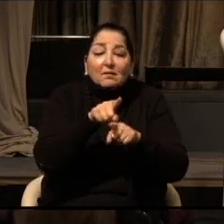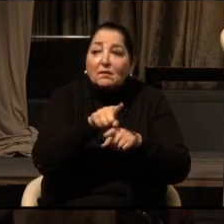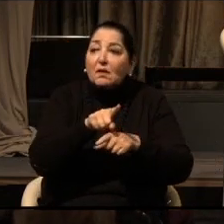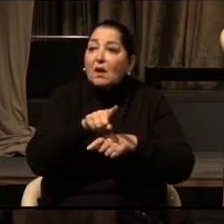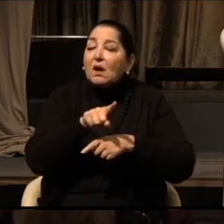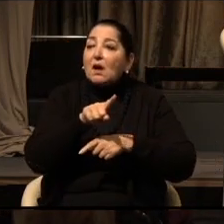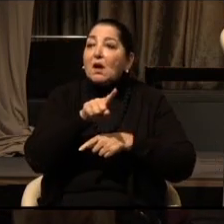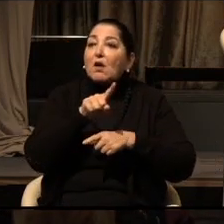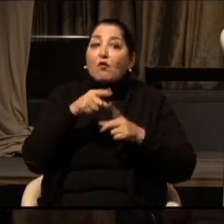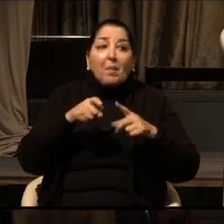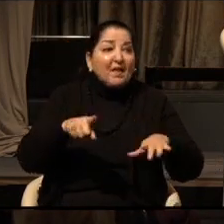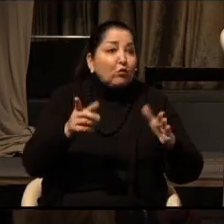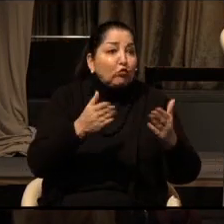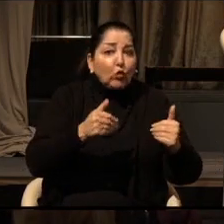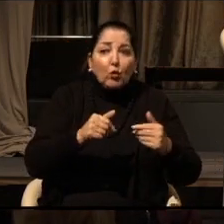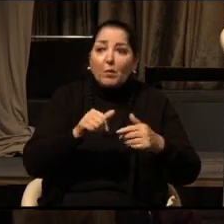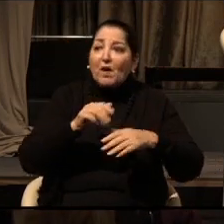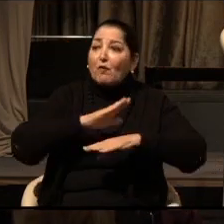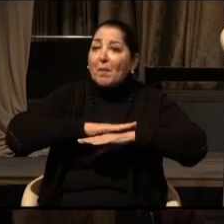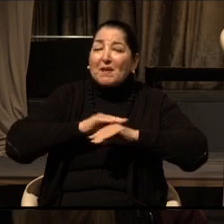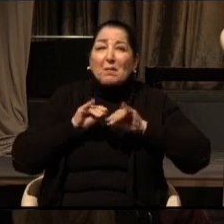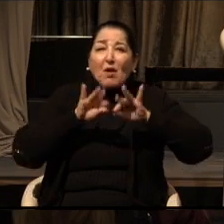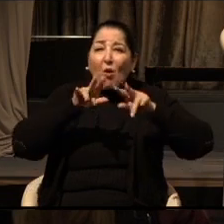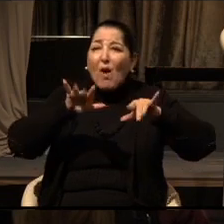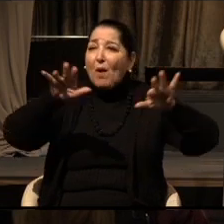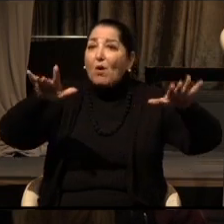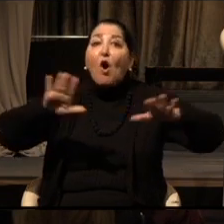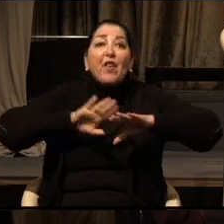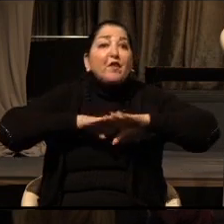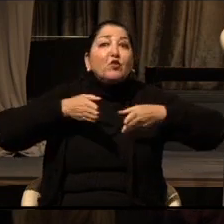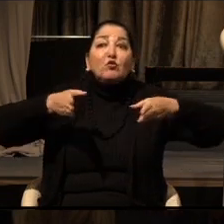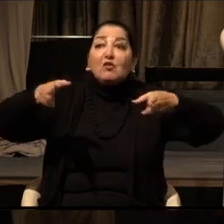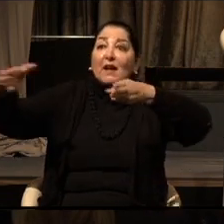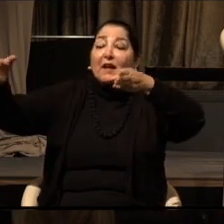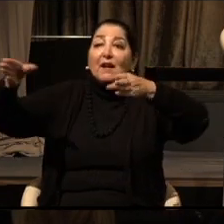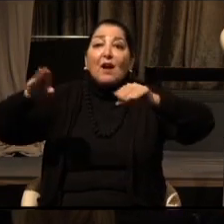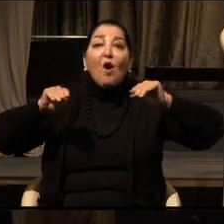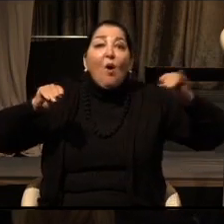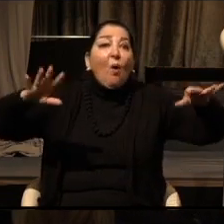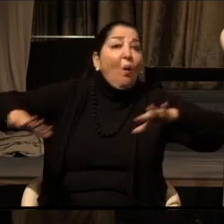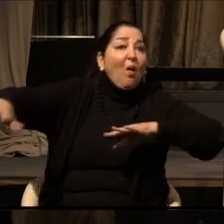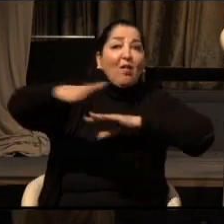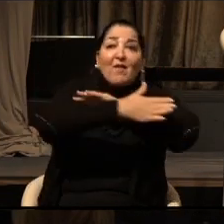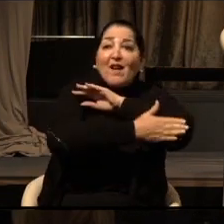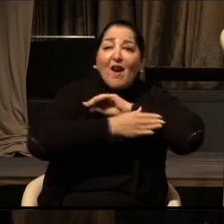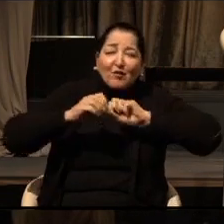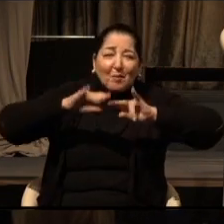this room, out on the streets, across the nation,